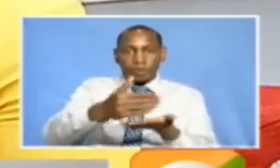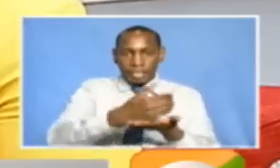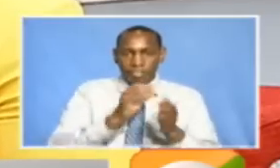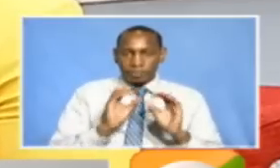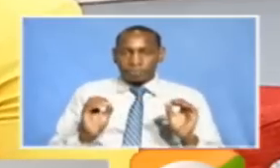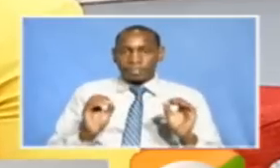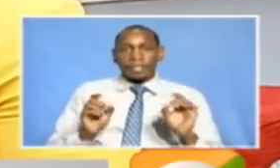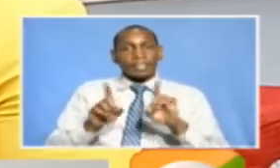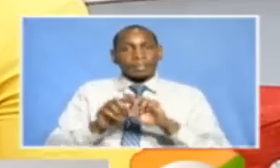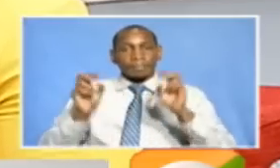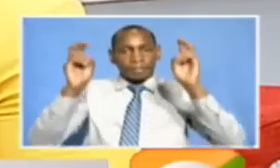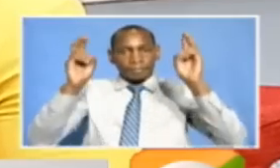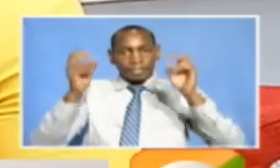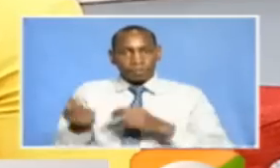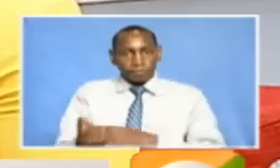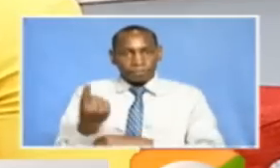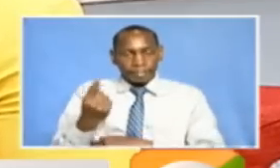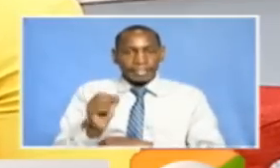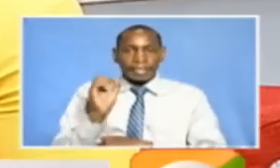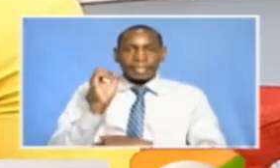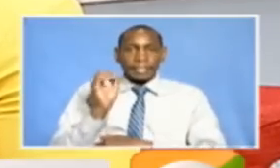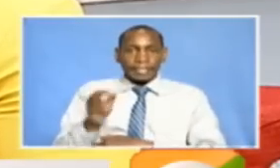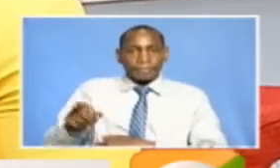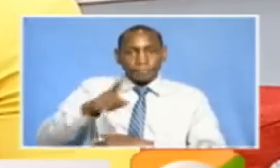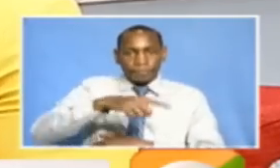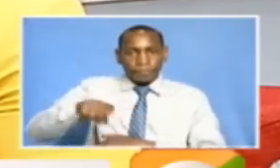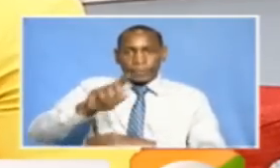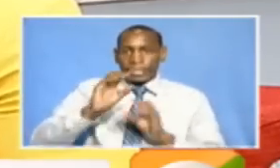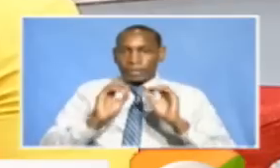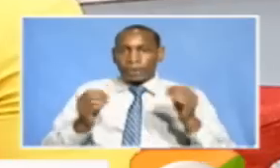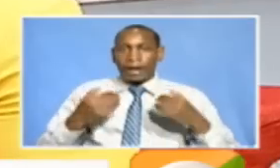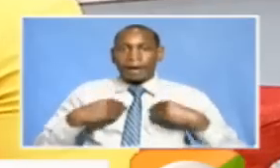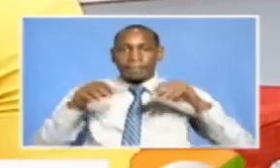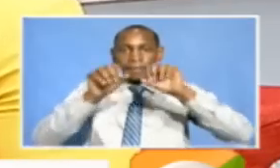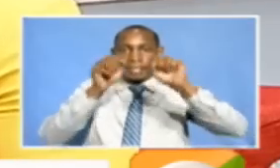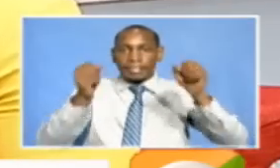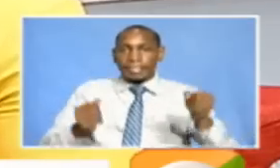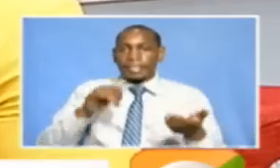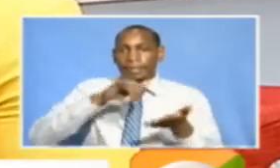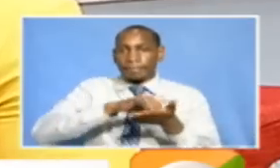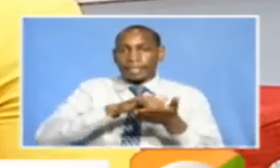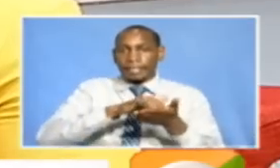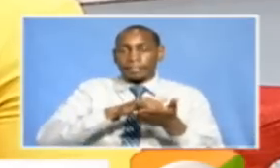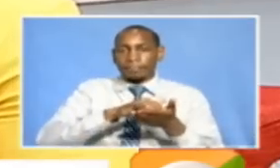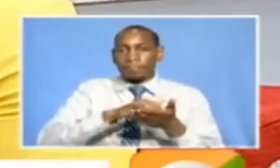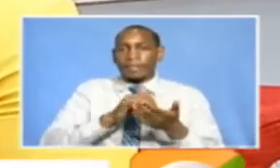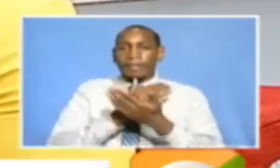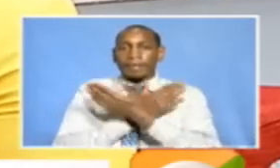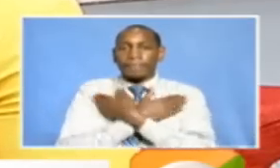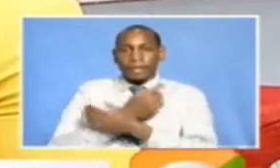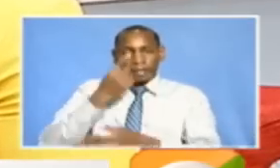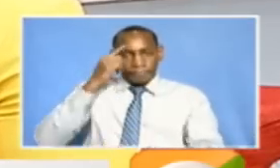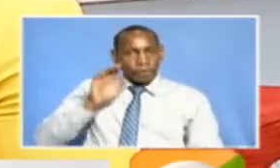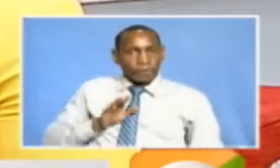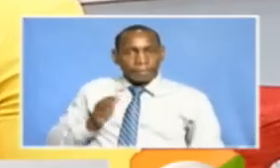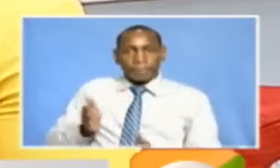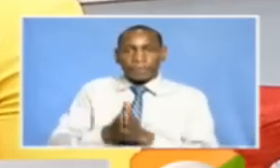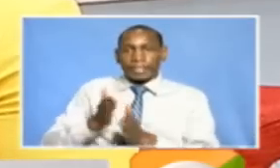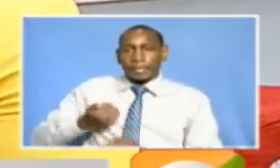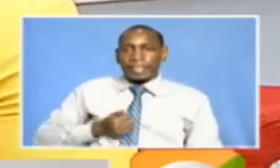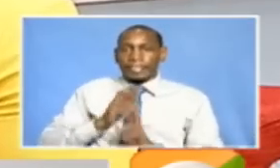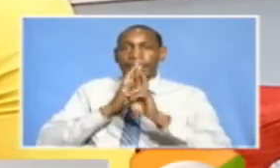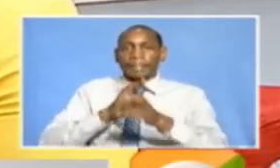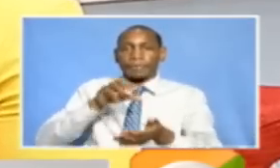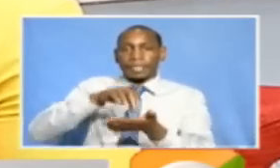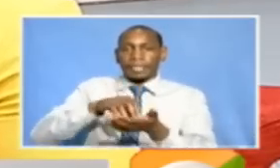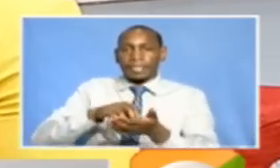that Kizzy is raising, if we do not have a system that's friendly for women and girls to report cases, then